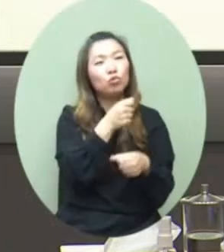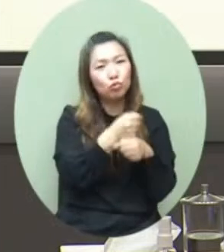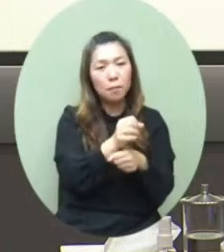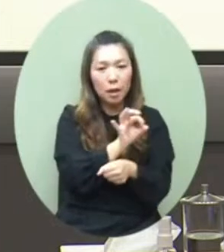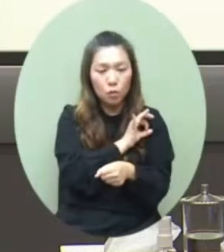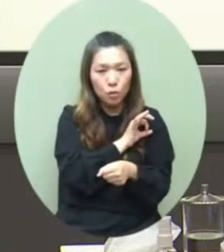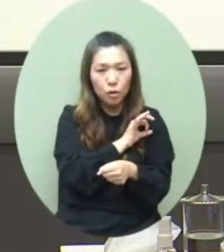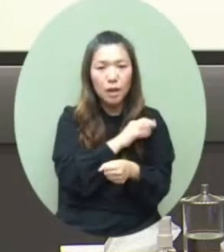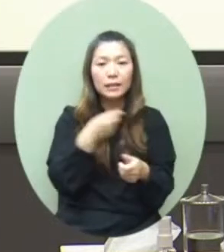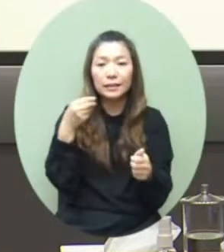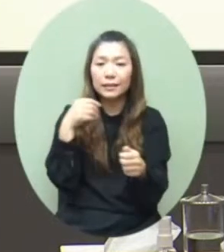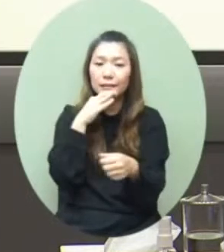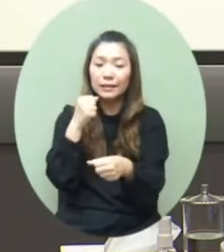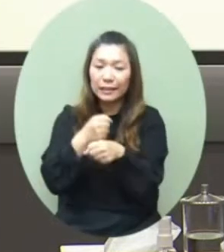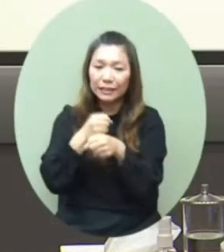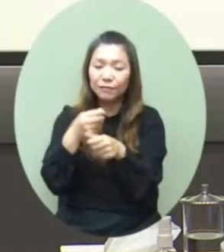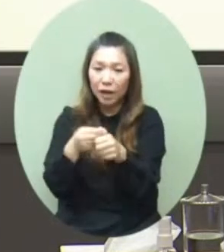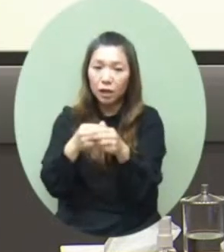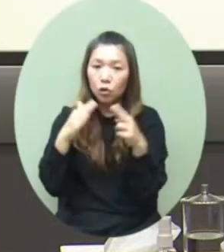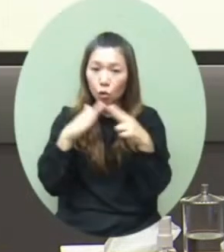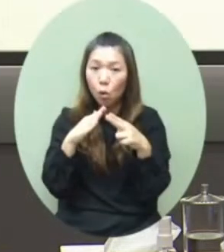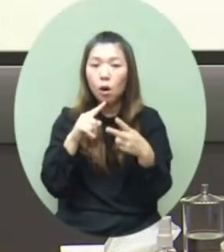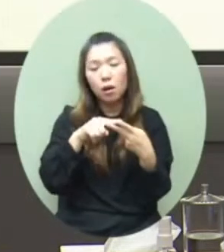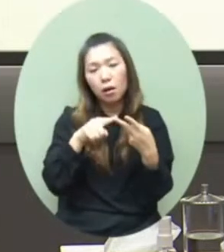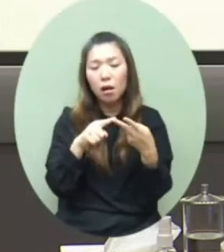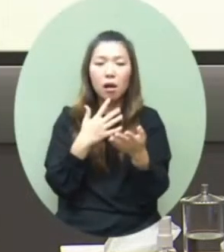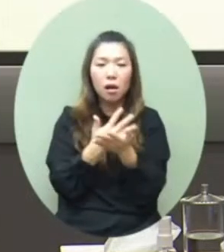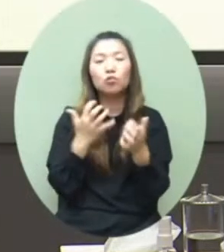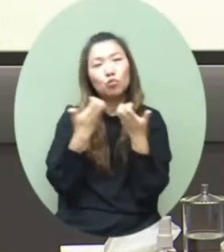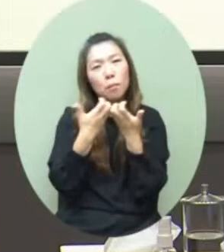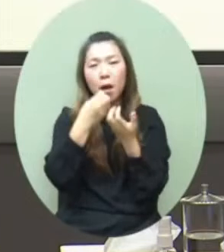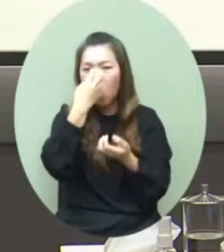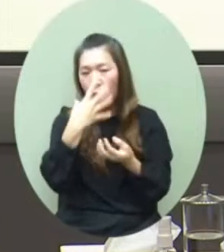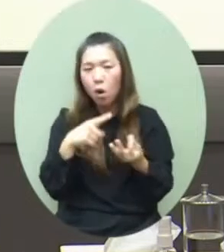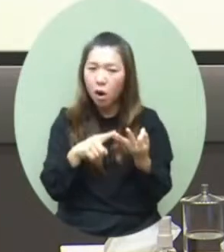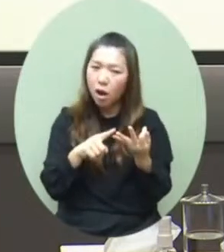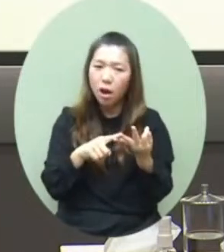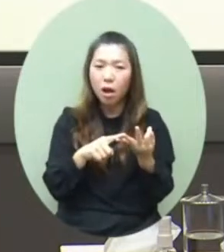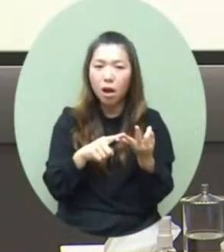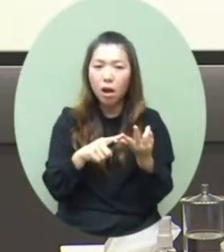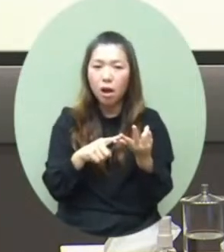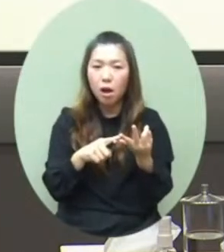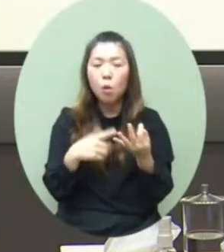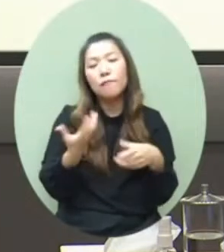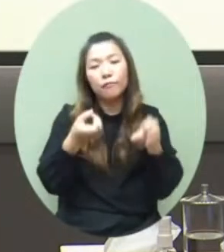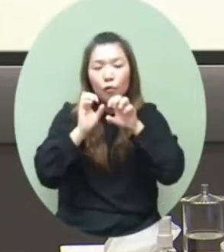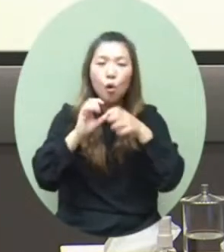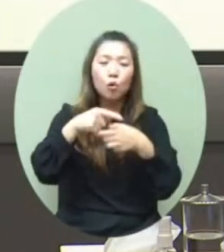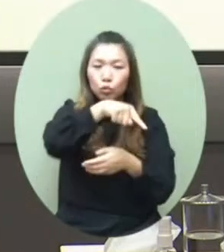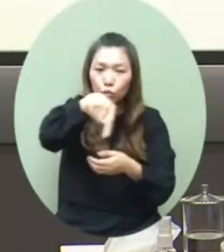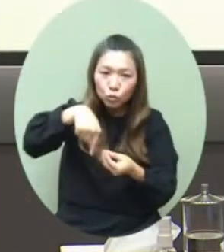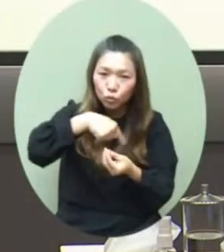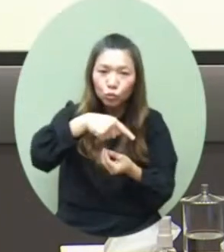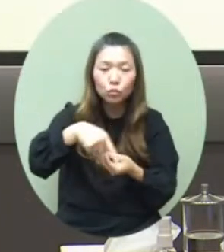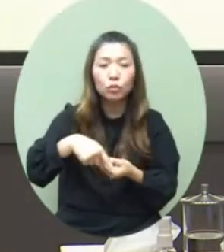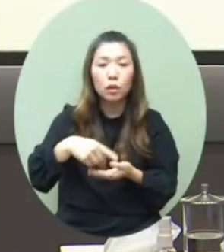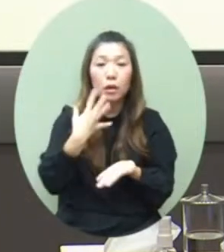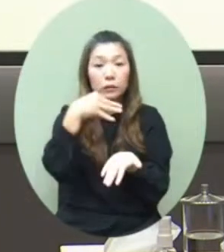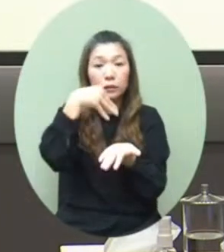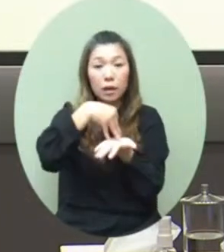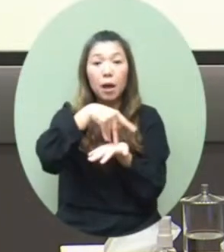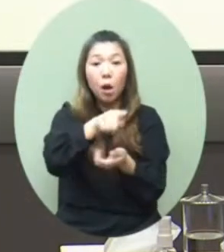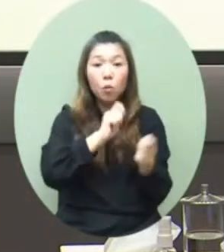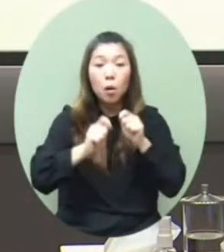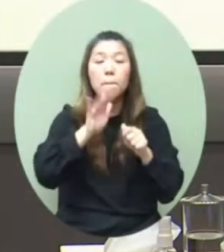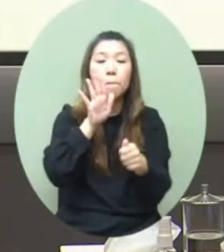called At Viesta in November. We also have other participating organizations such as the Hong Kong Jockey Club,